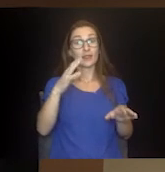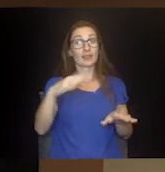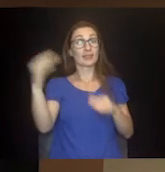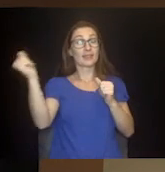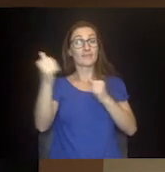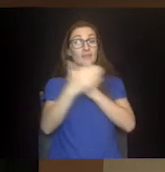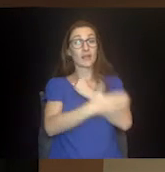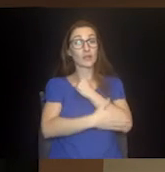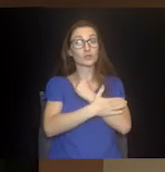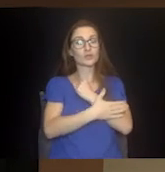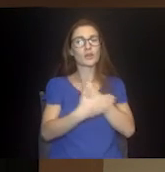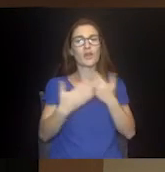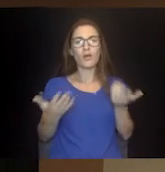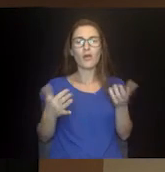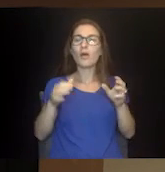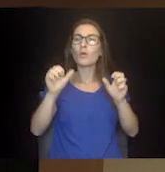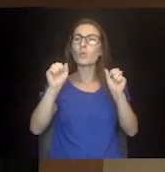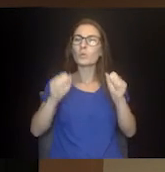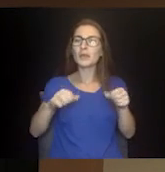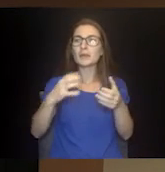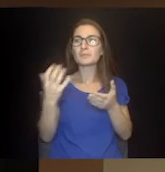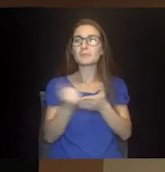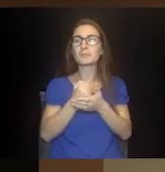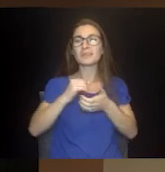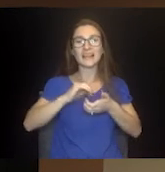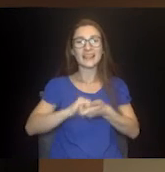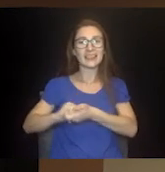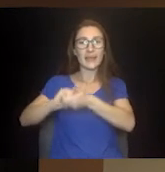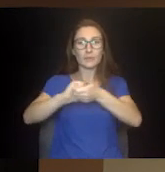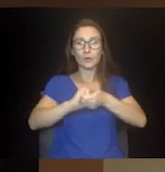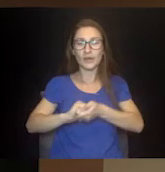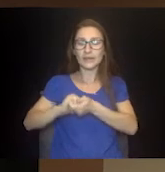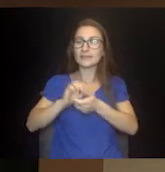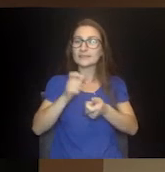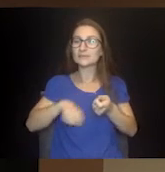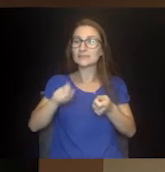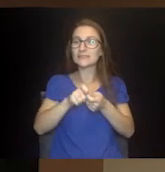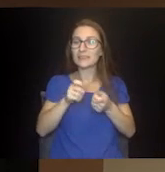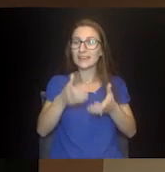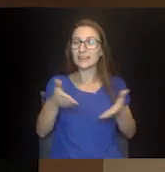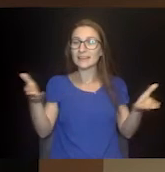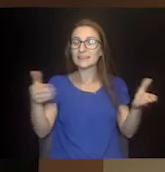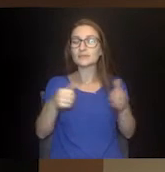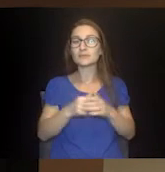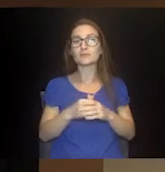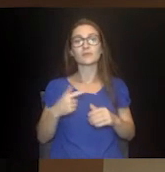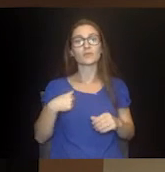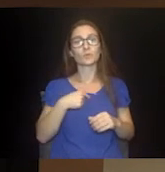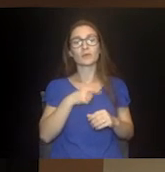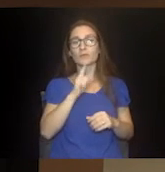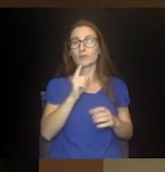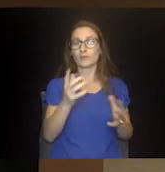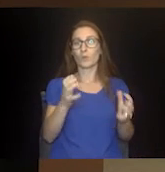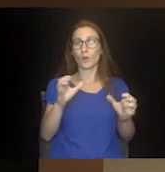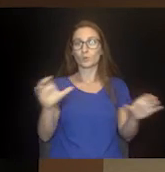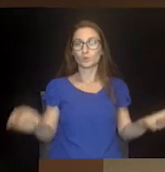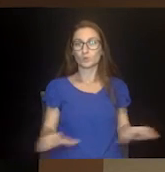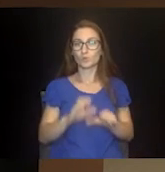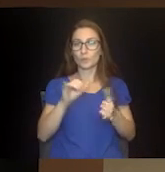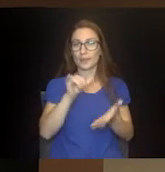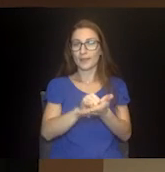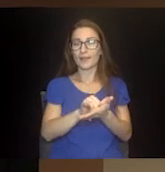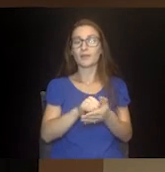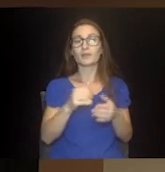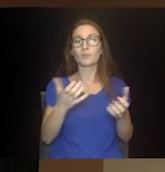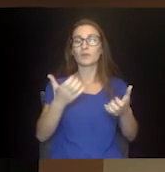the country to try to at least we can collaborate on certain things. And that's what we will love to do.